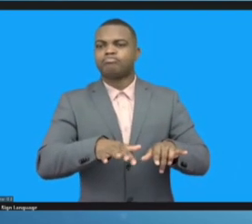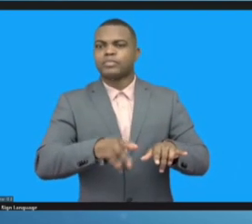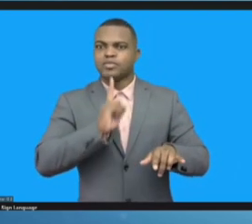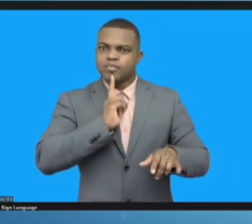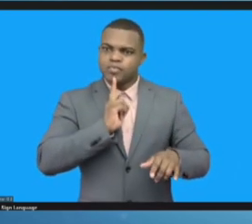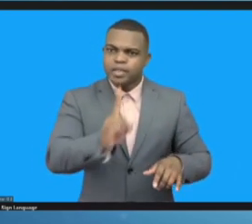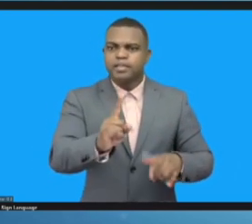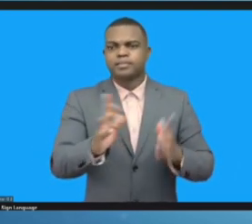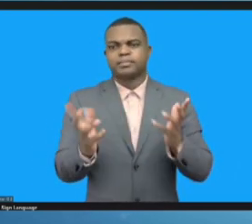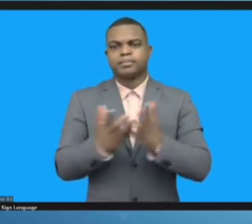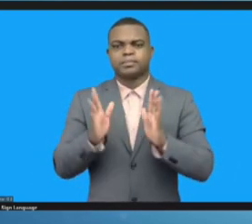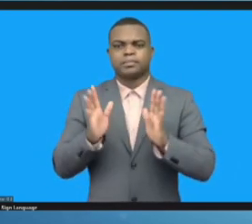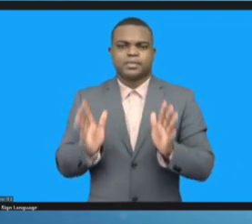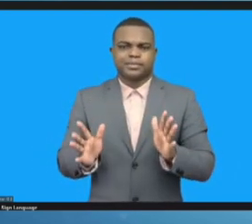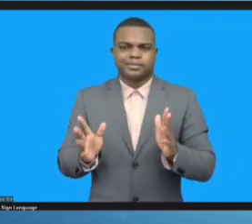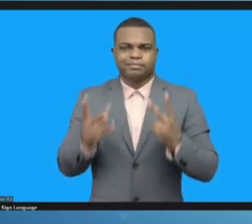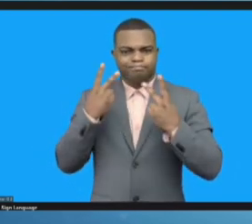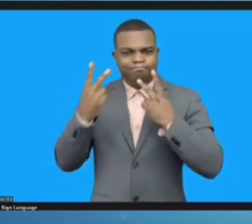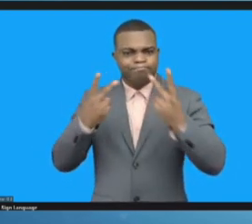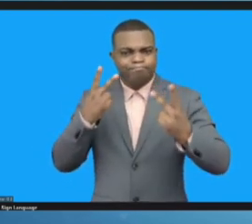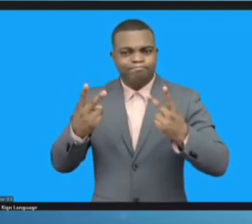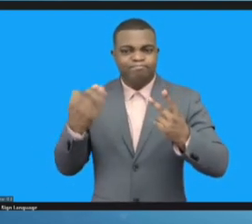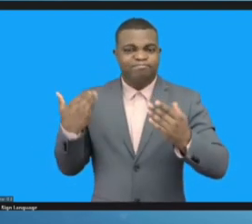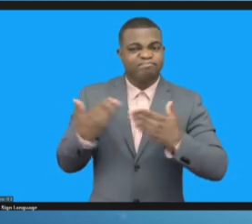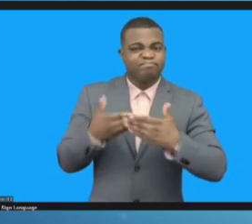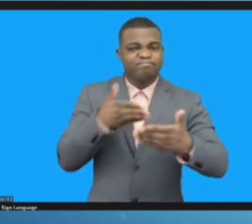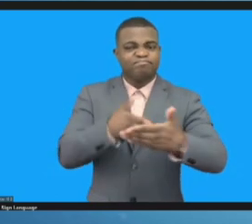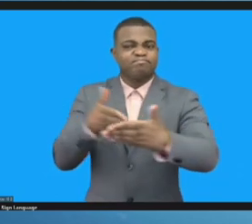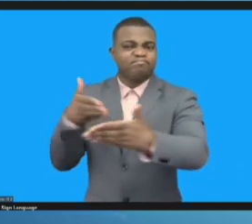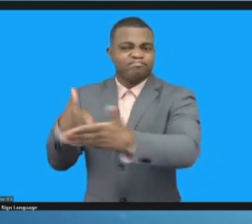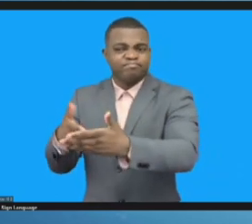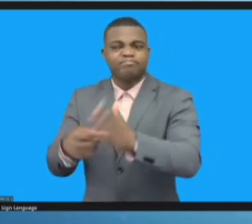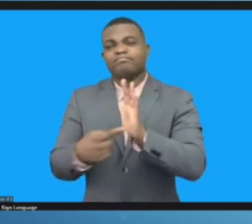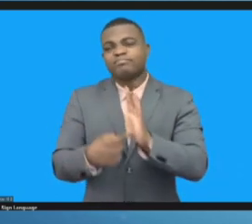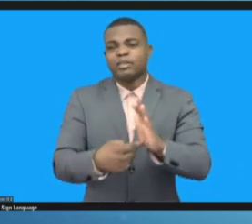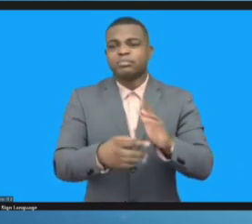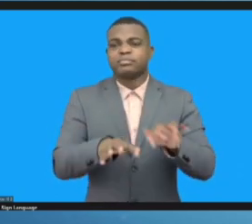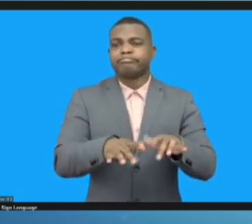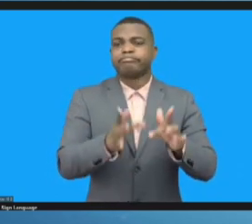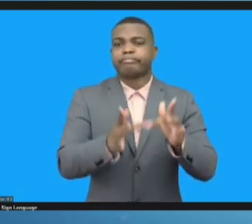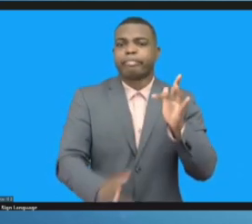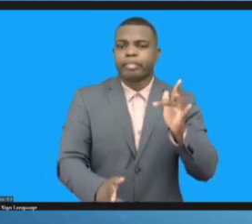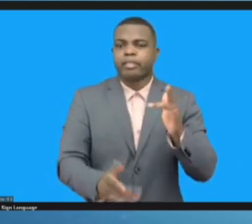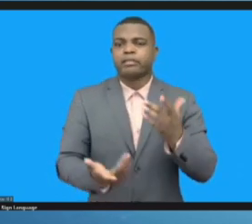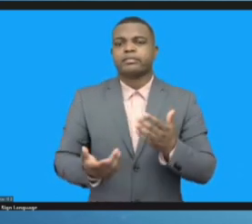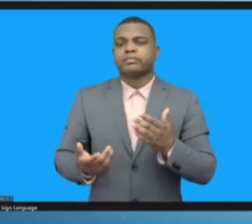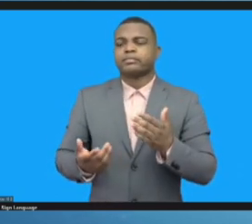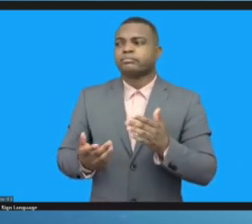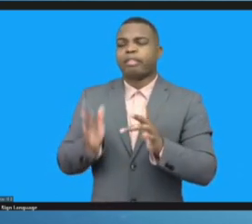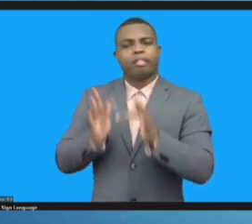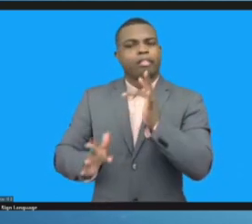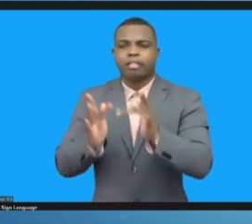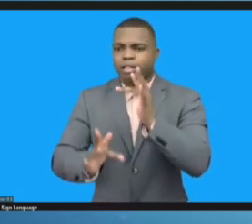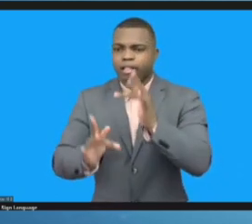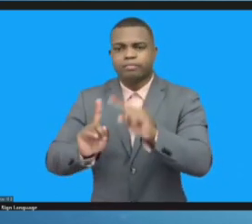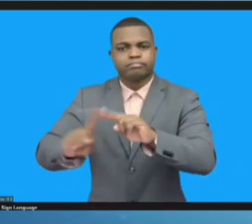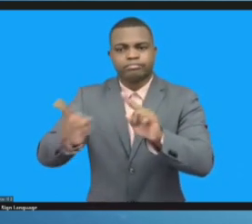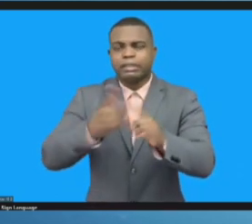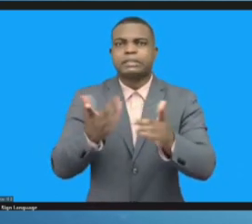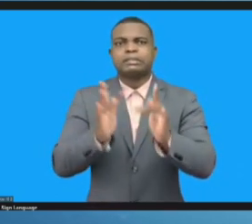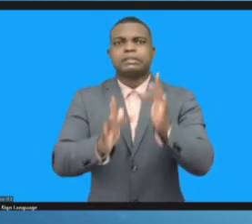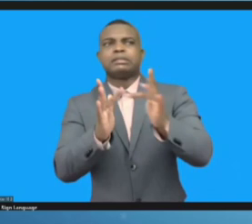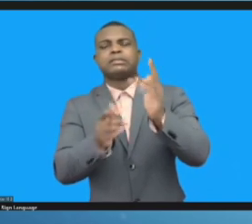inequality, including intergenerational inequity. At the same time,